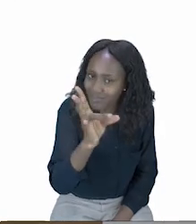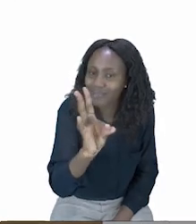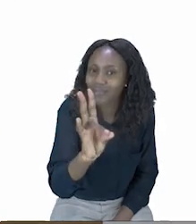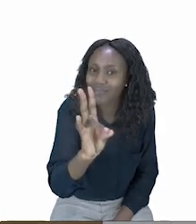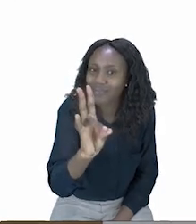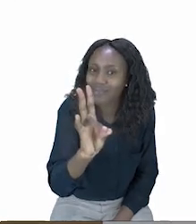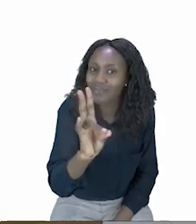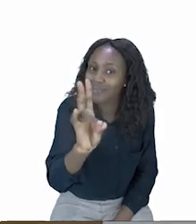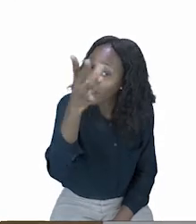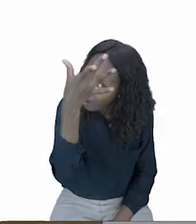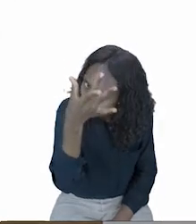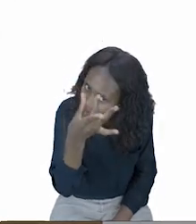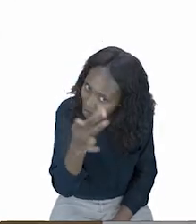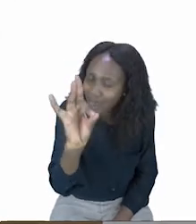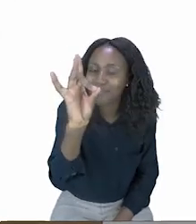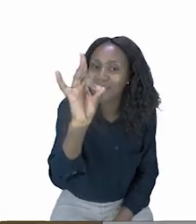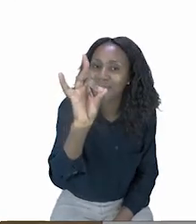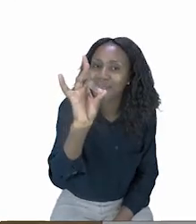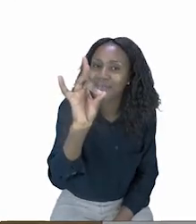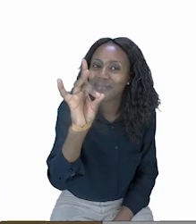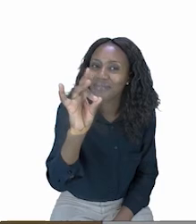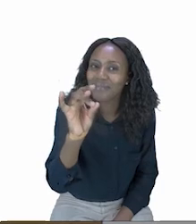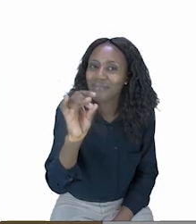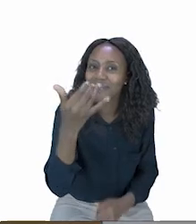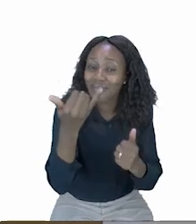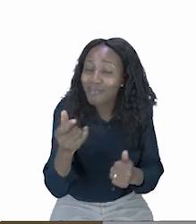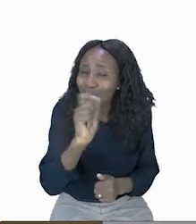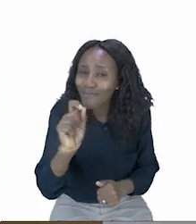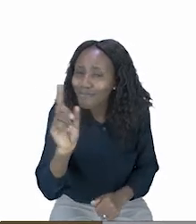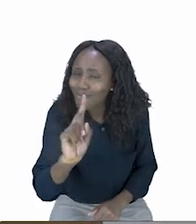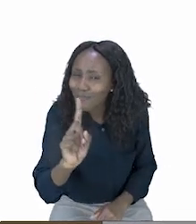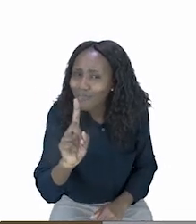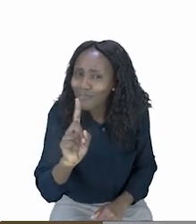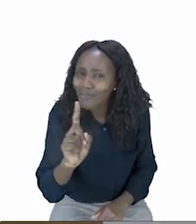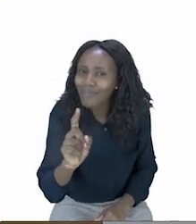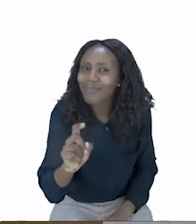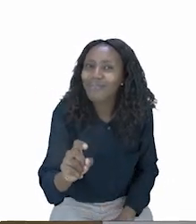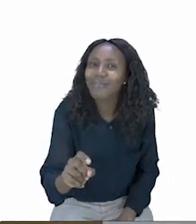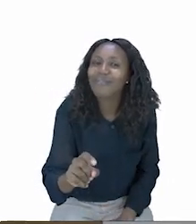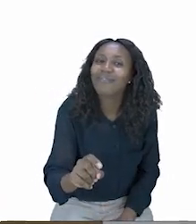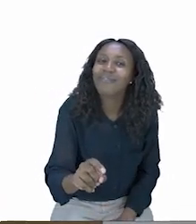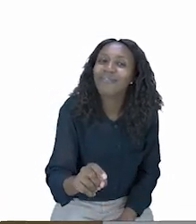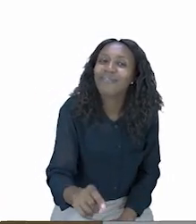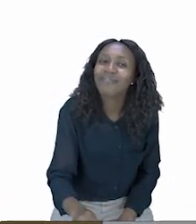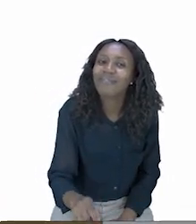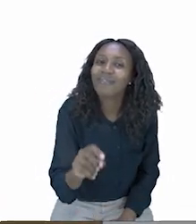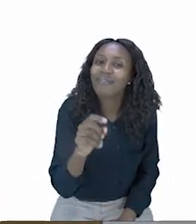7, 8. So we are going to write which number? Yes, we're writing the